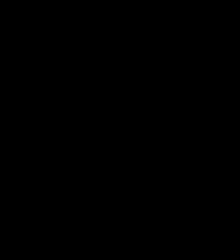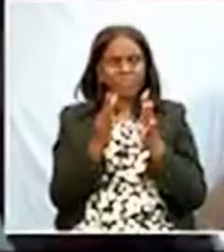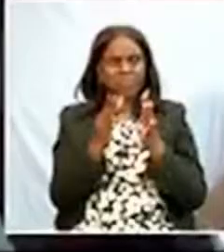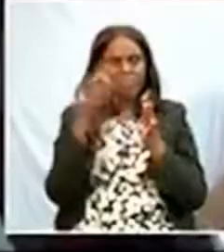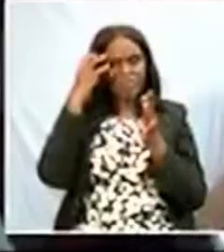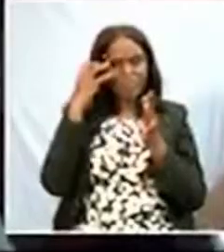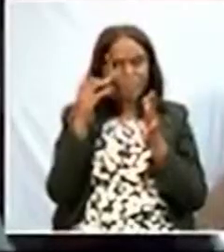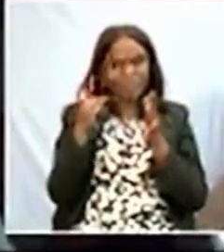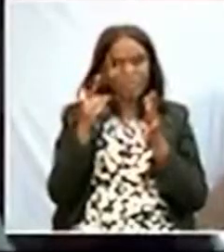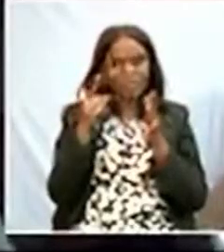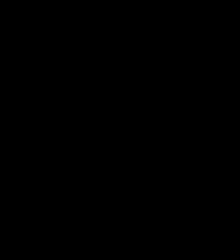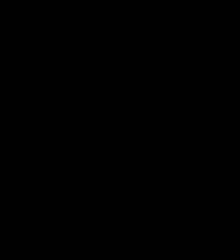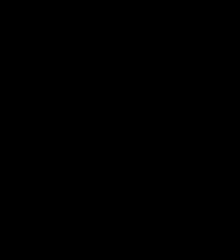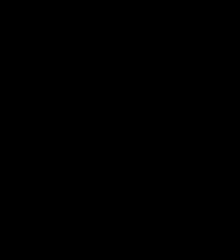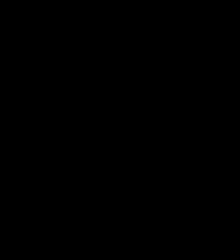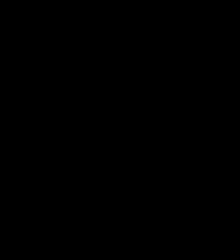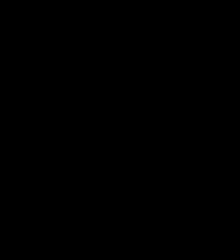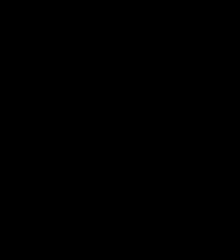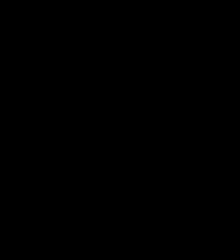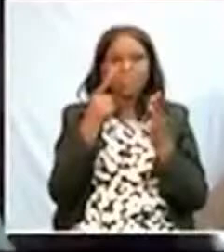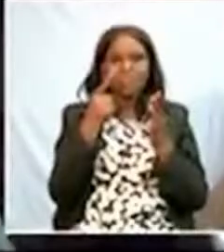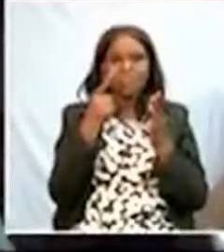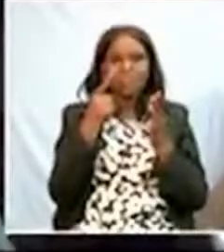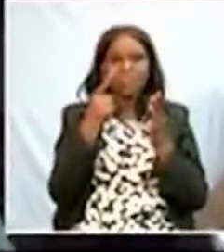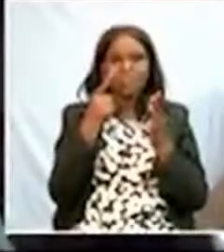officer said when they were